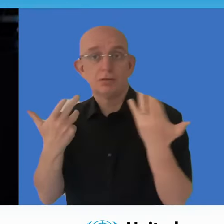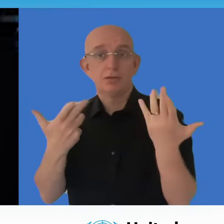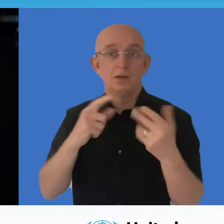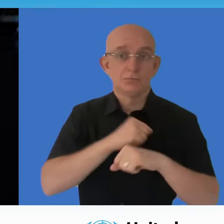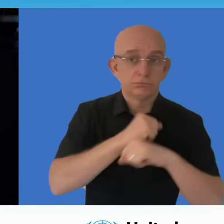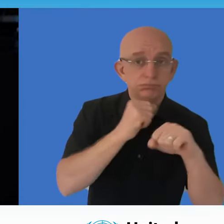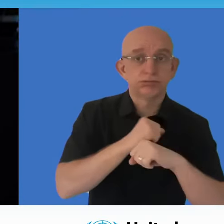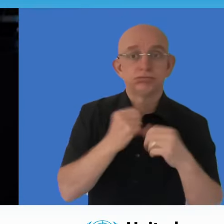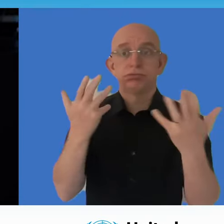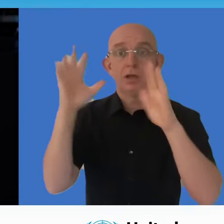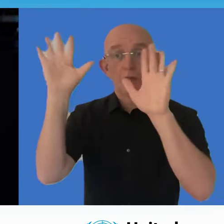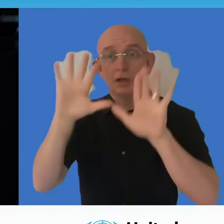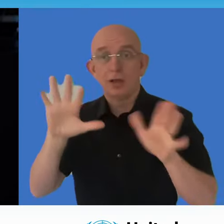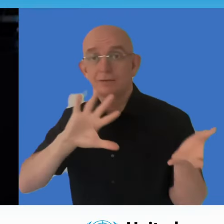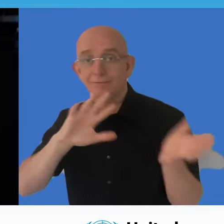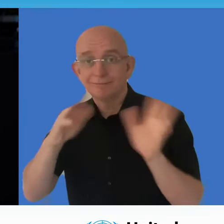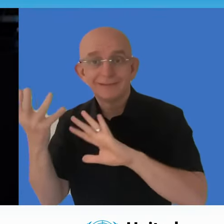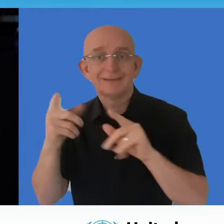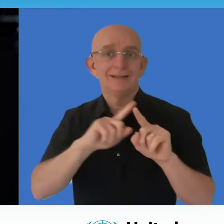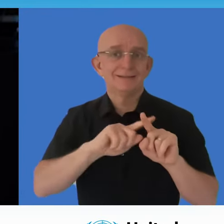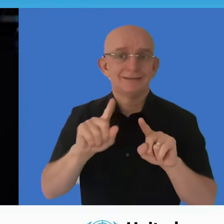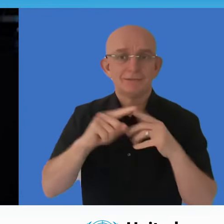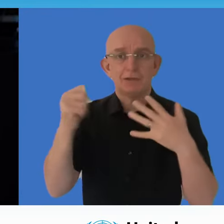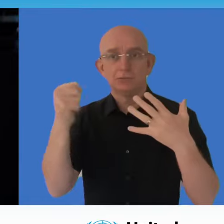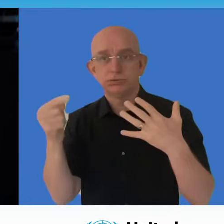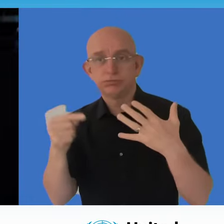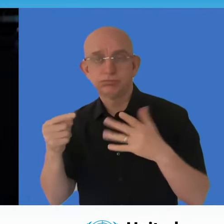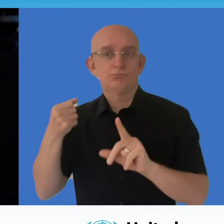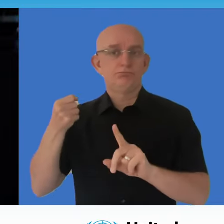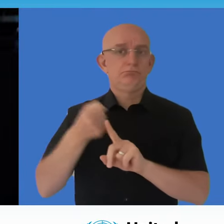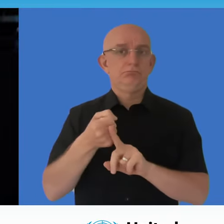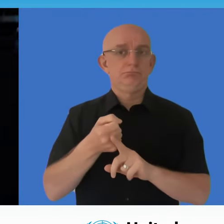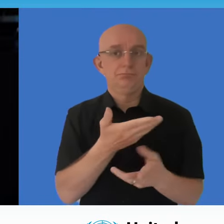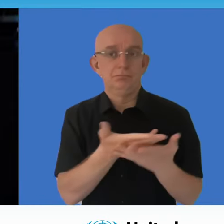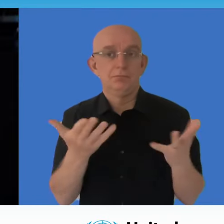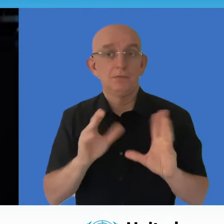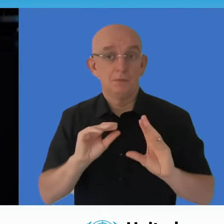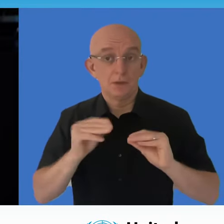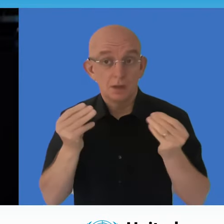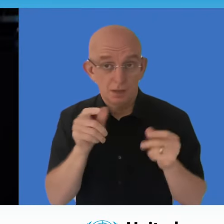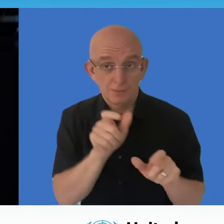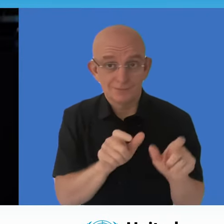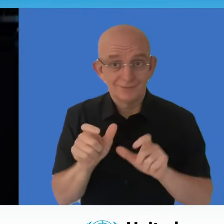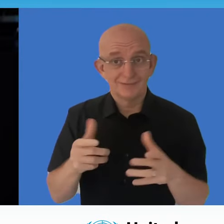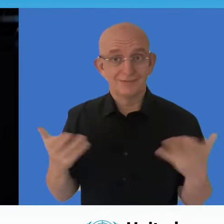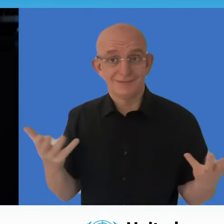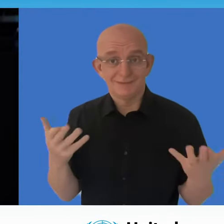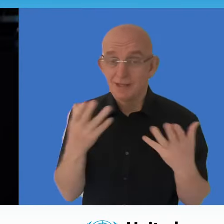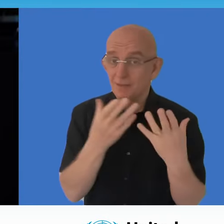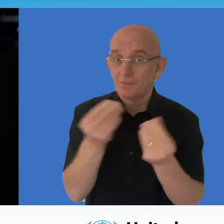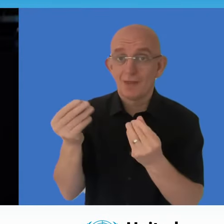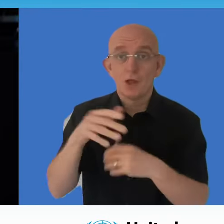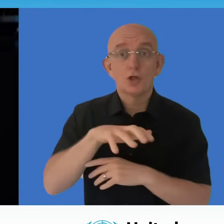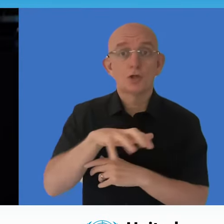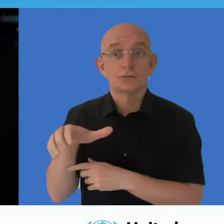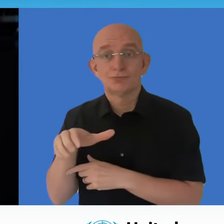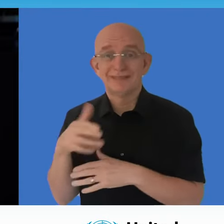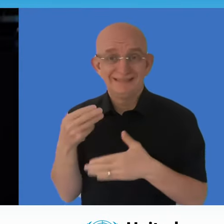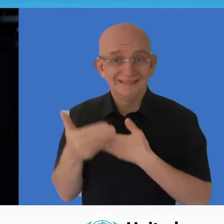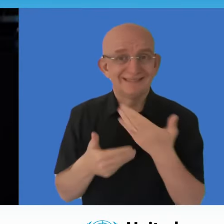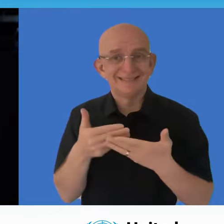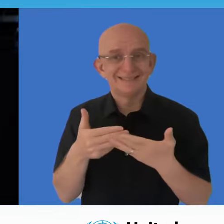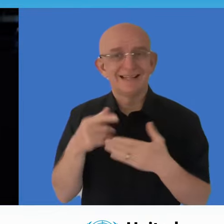young people. Many countries are still dealing with the aftermath of COVID-19. Others